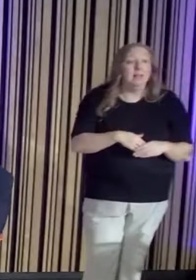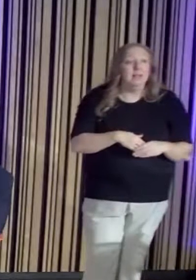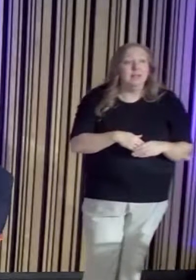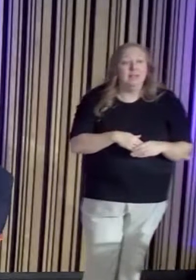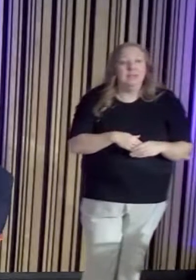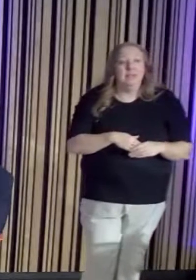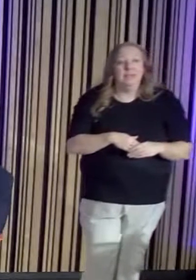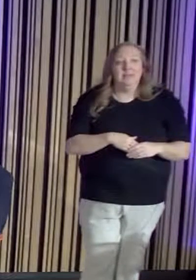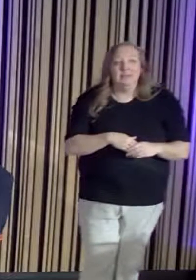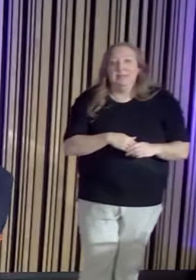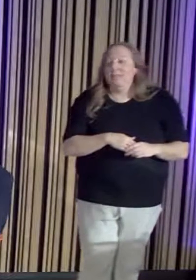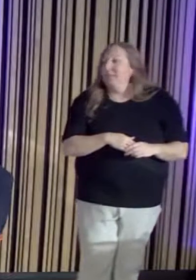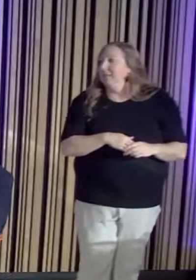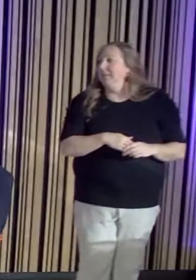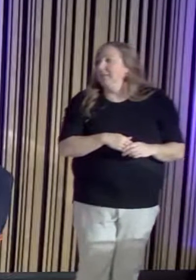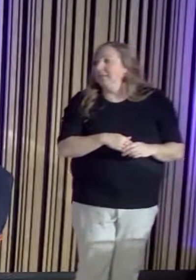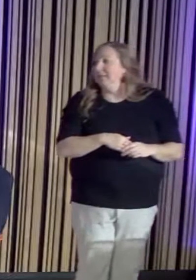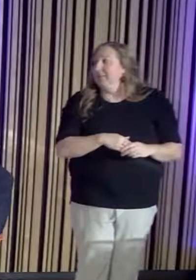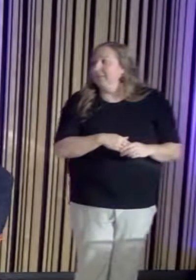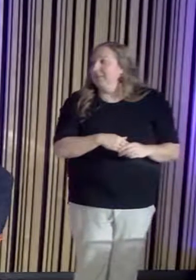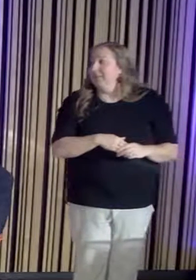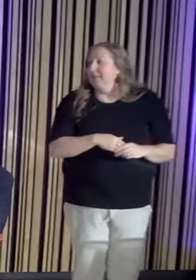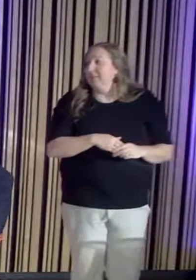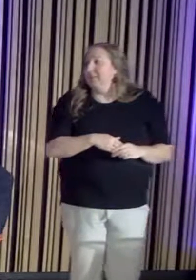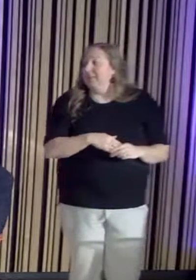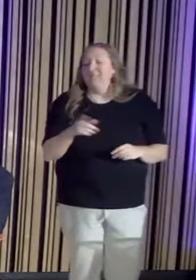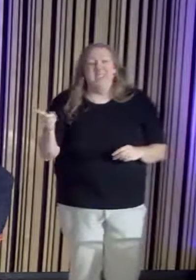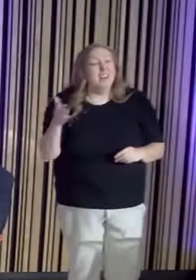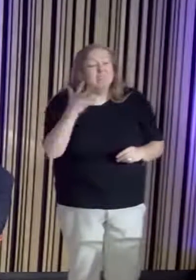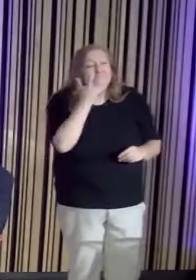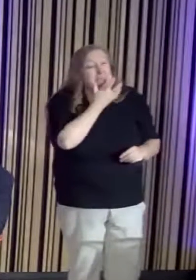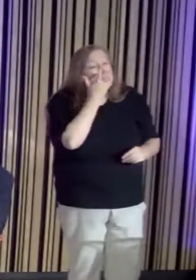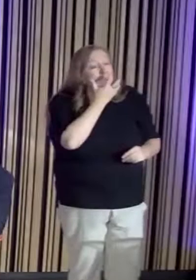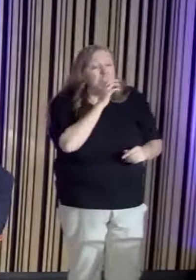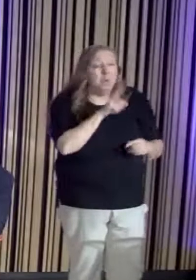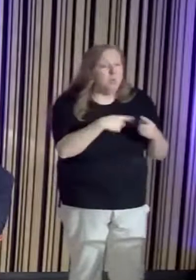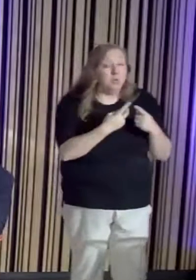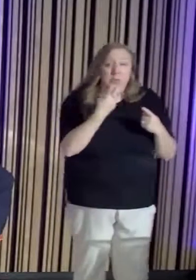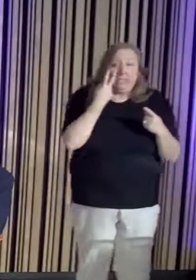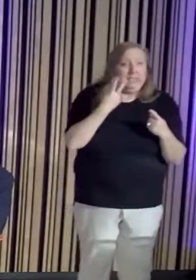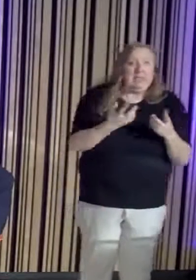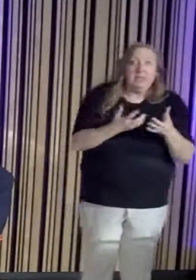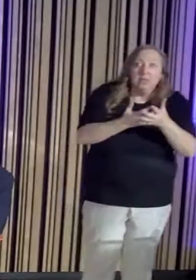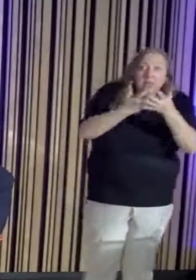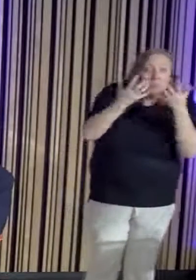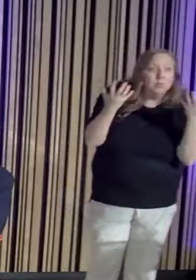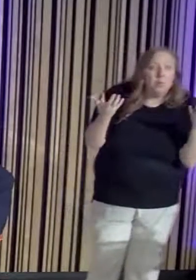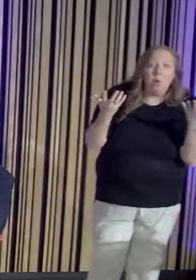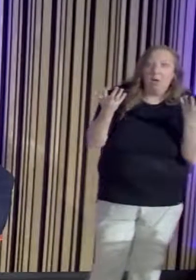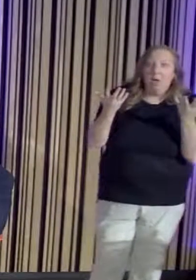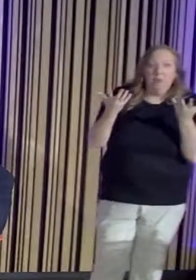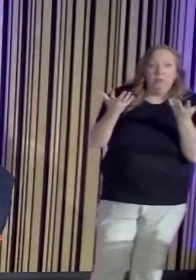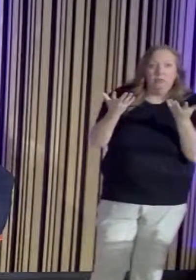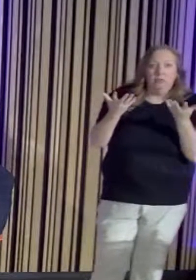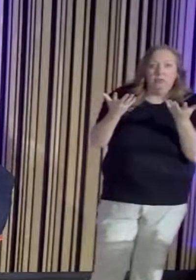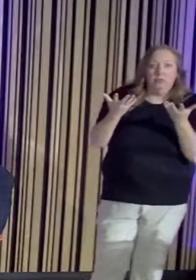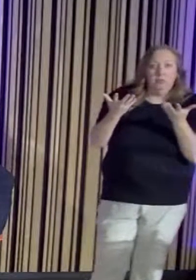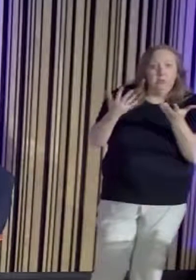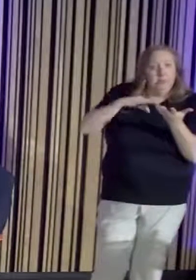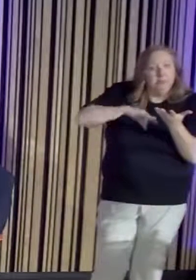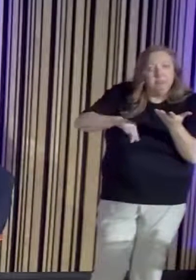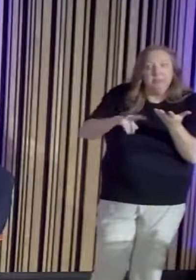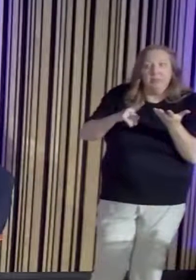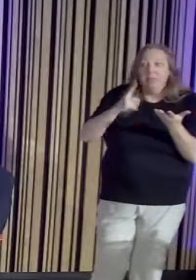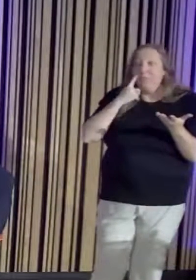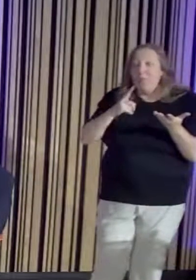I mean, it's amazing how this is working and producing so much wealth and so much good for the rest of the human beings and the